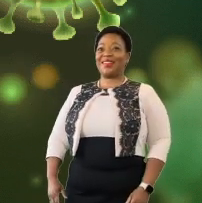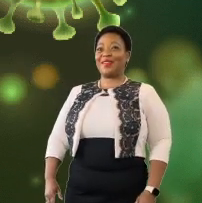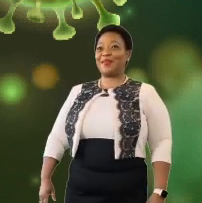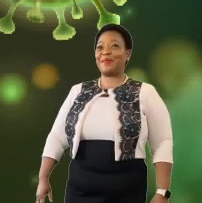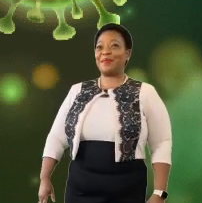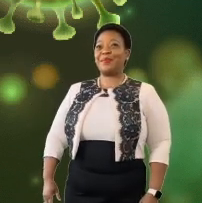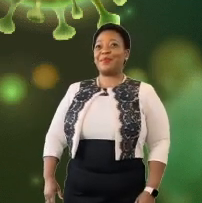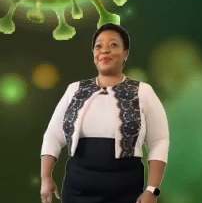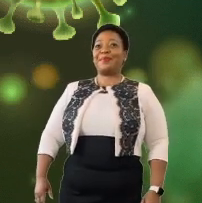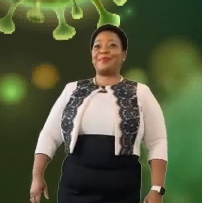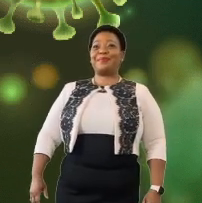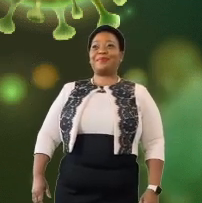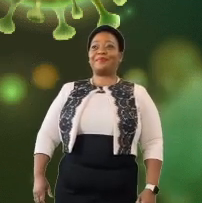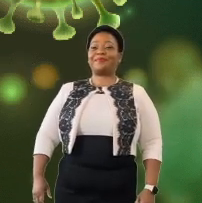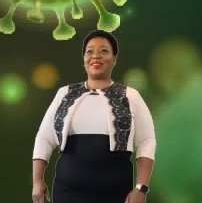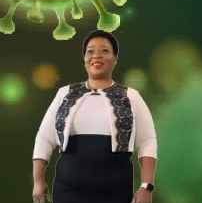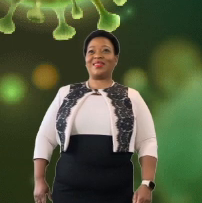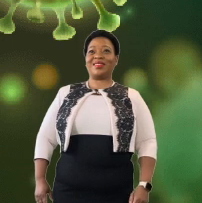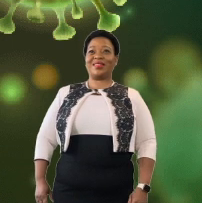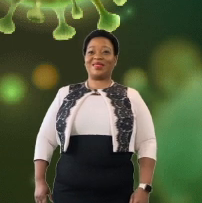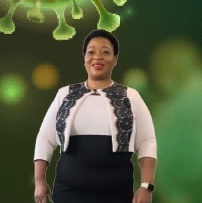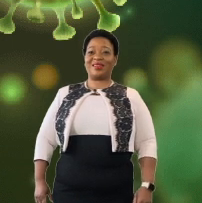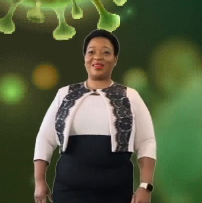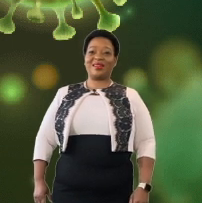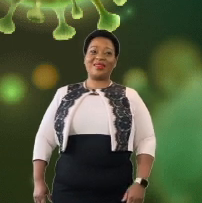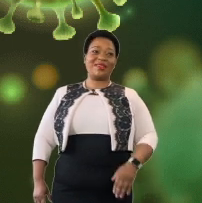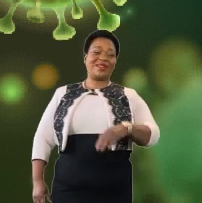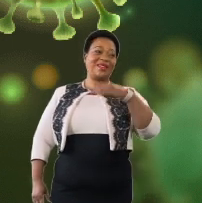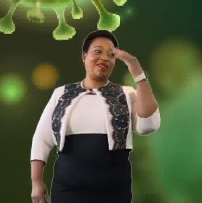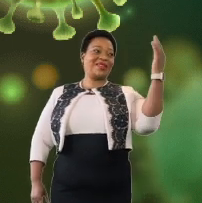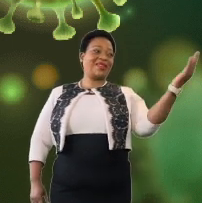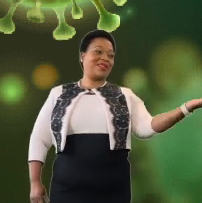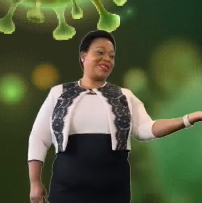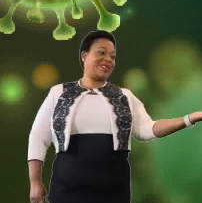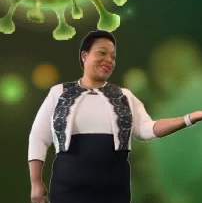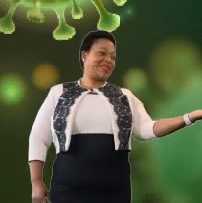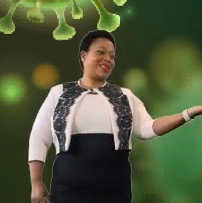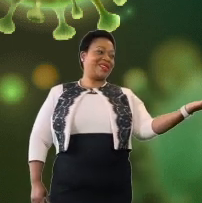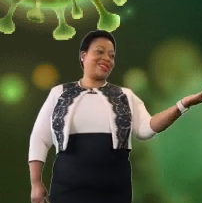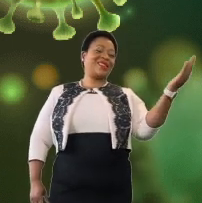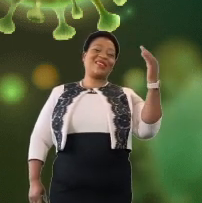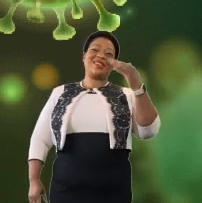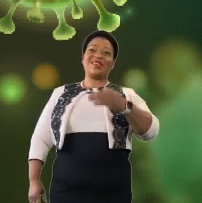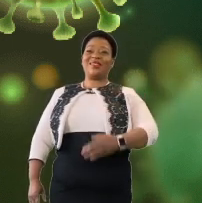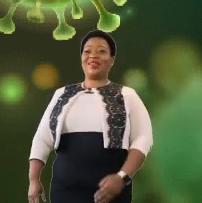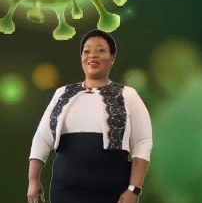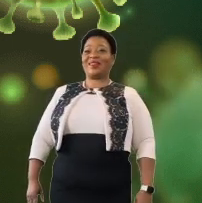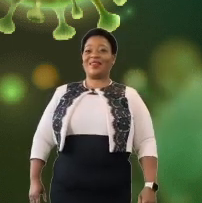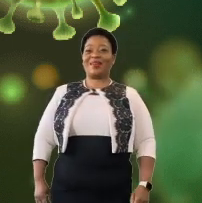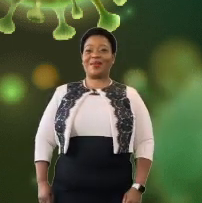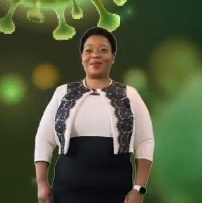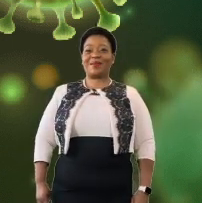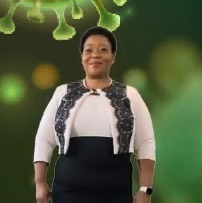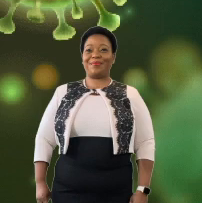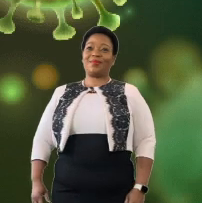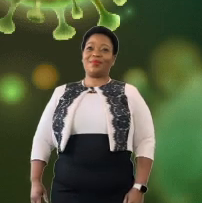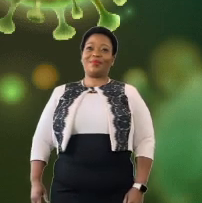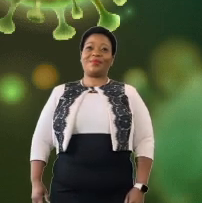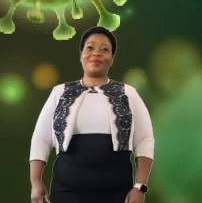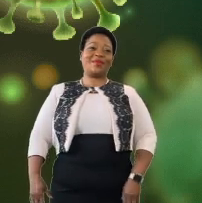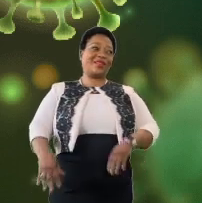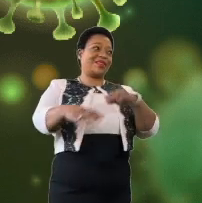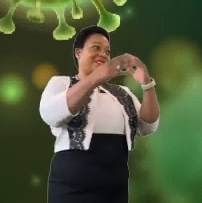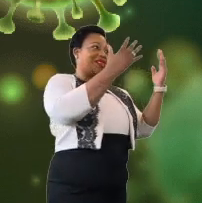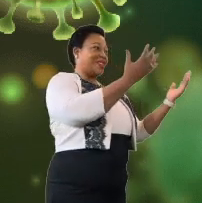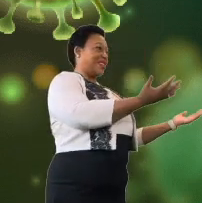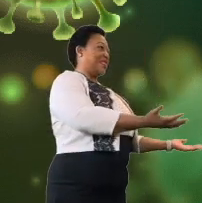the disaster management regulations as we go. I think that is it from my side, Neville, and I may have taken a bit of time, but